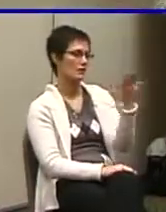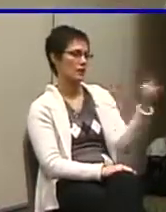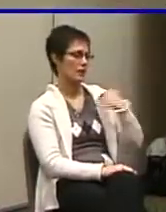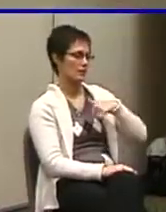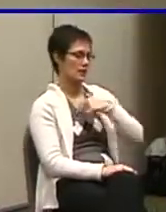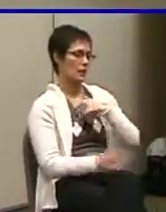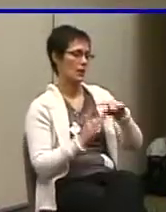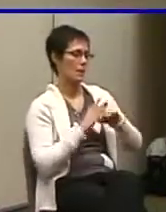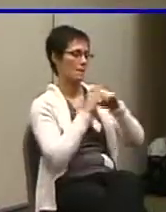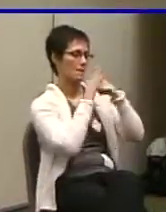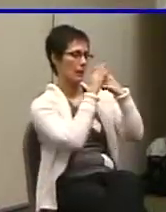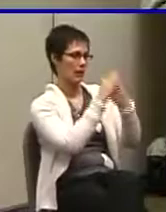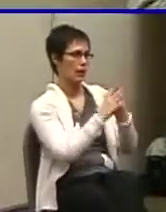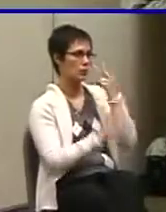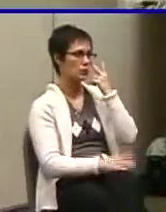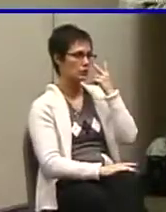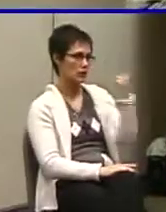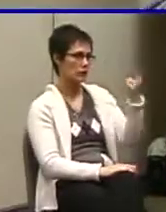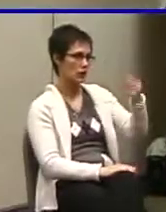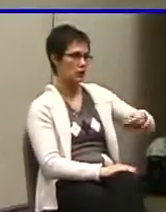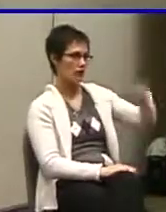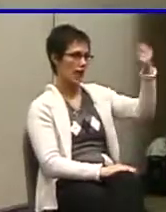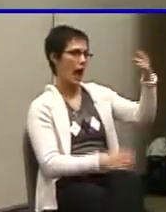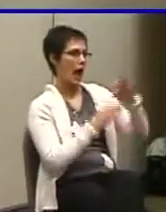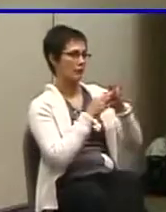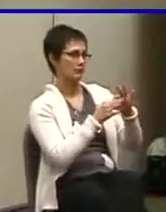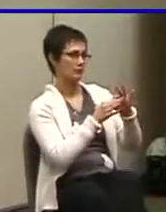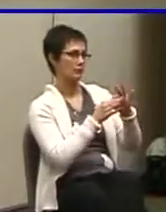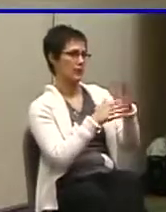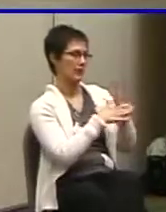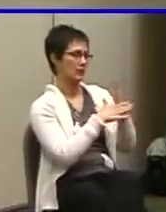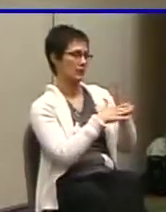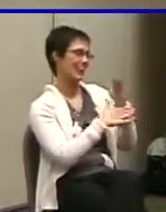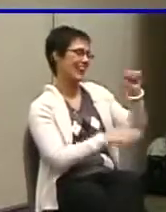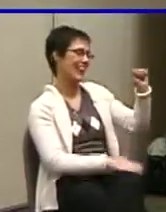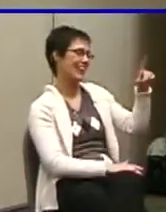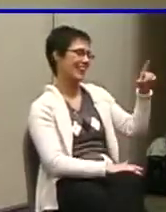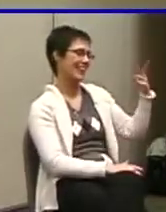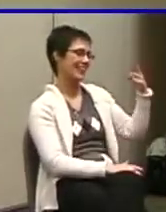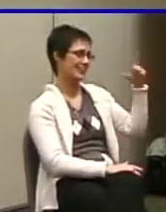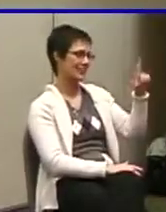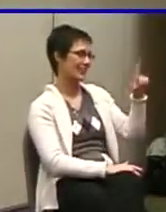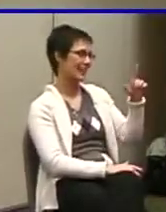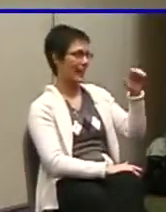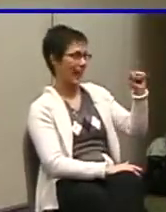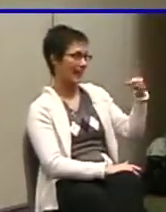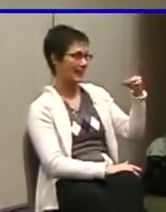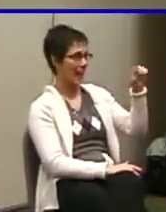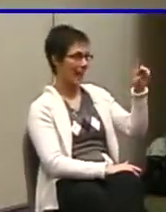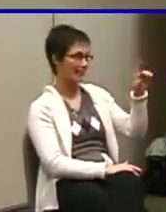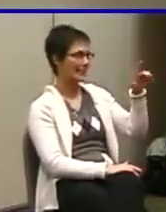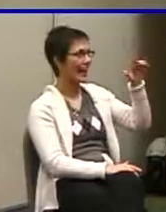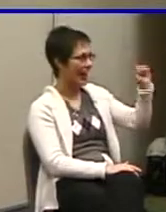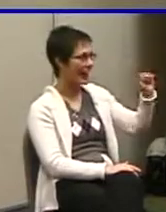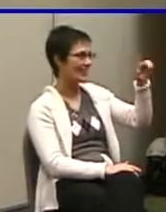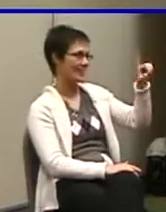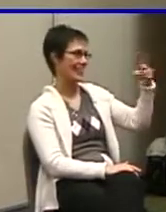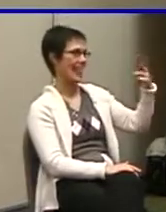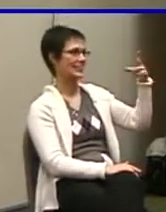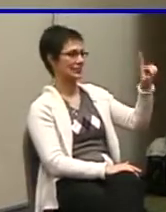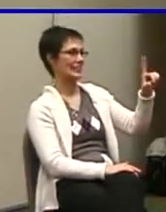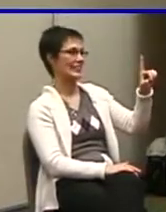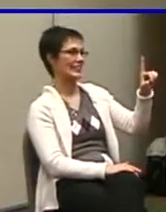high comorbidity between ADHD, it's kind of becoming an ADHD session, ADHD and oppositional